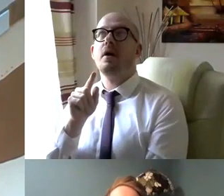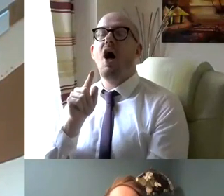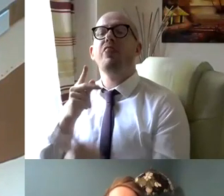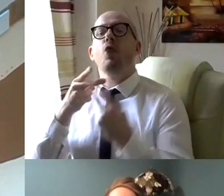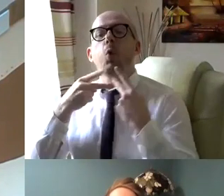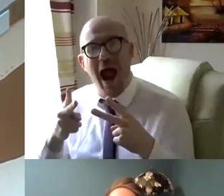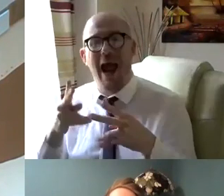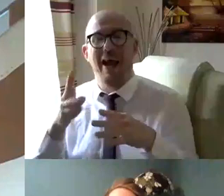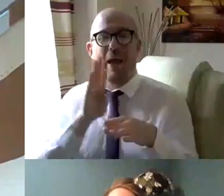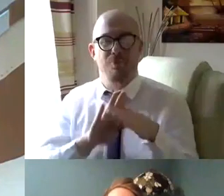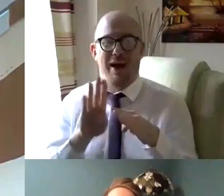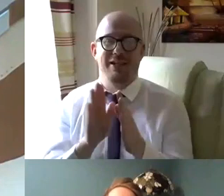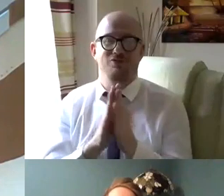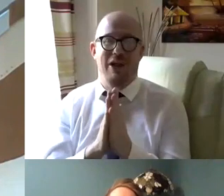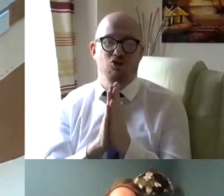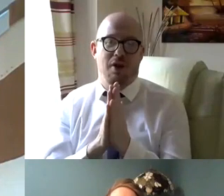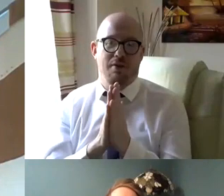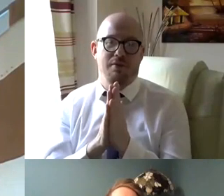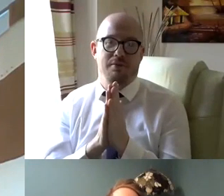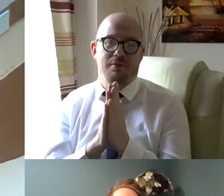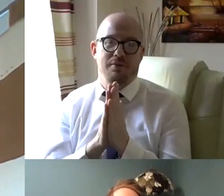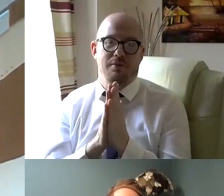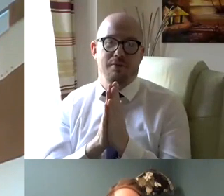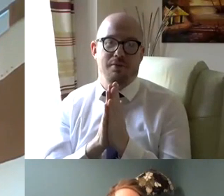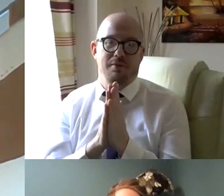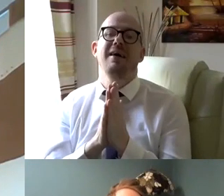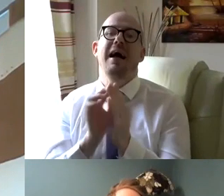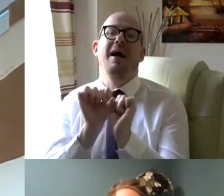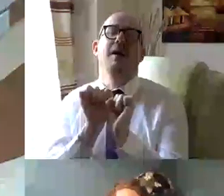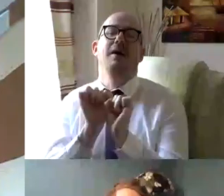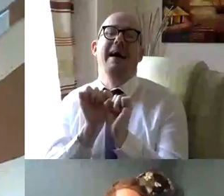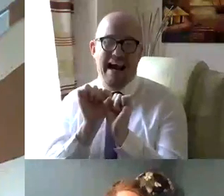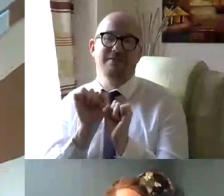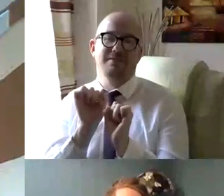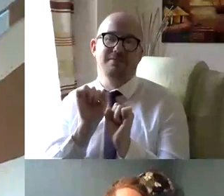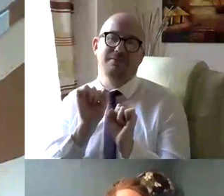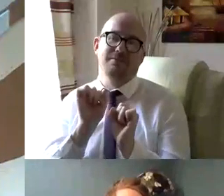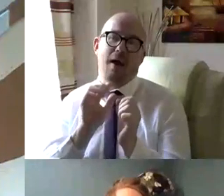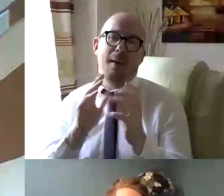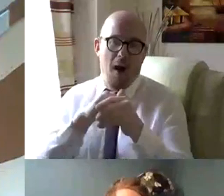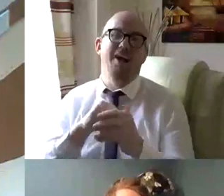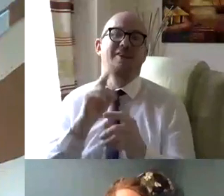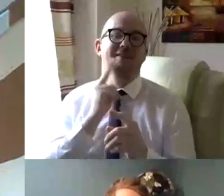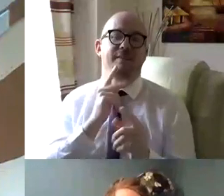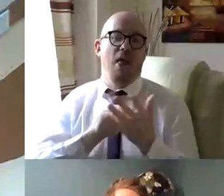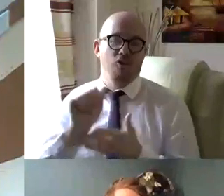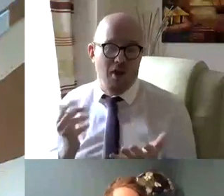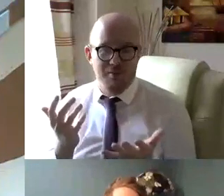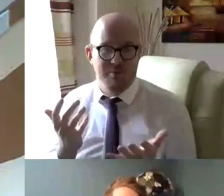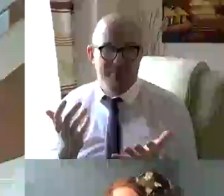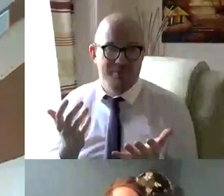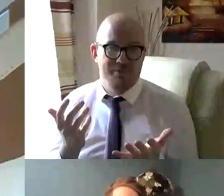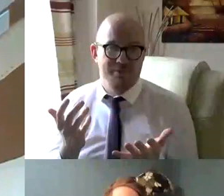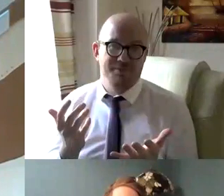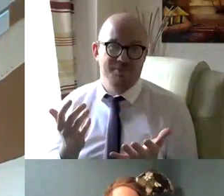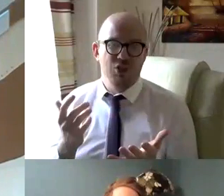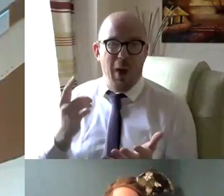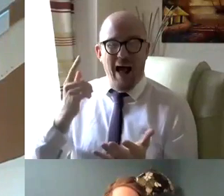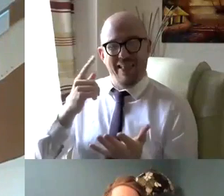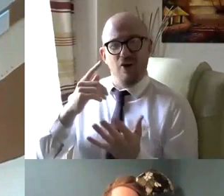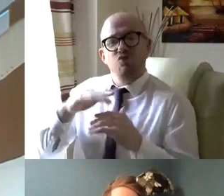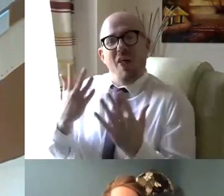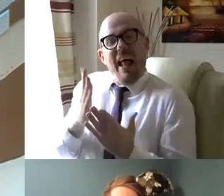but it's more about the way that deaf people would practice religion as part